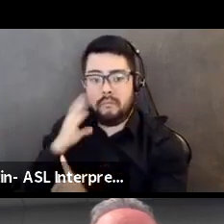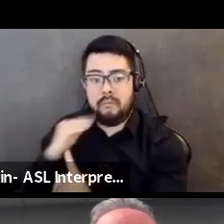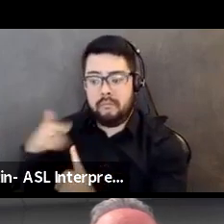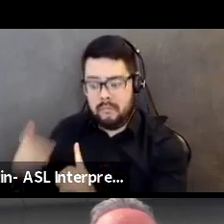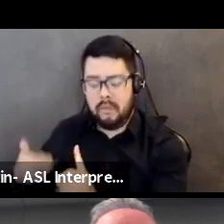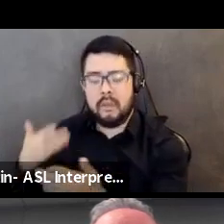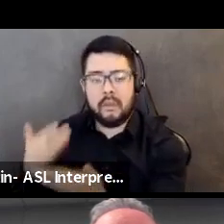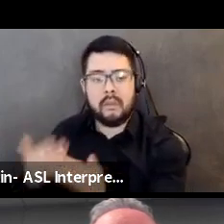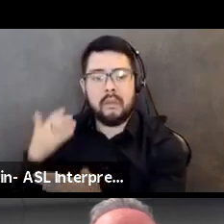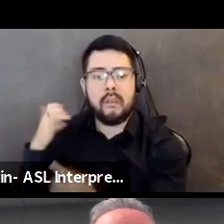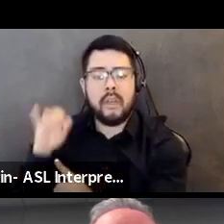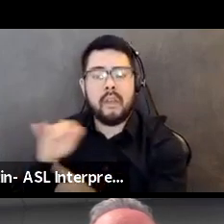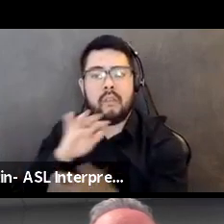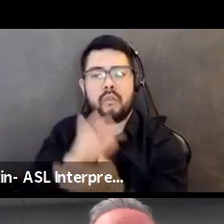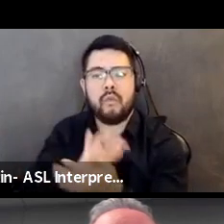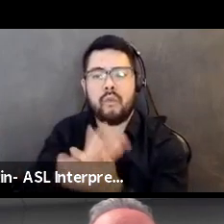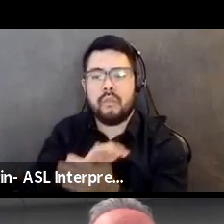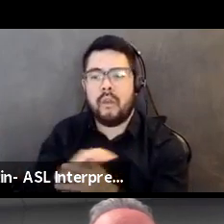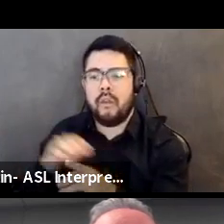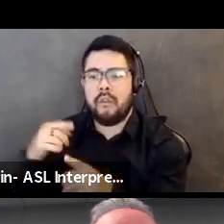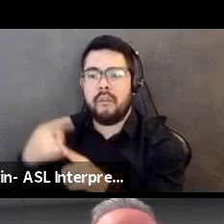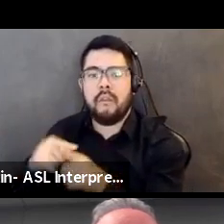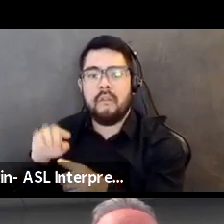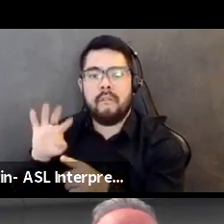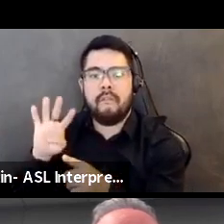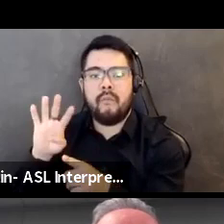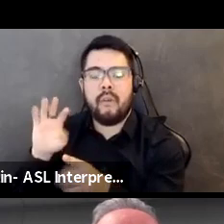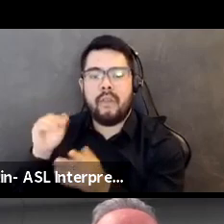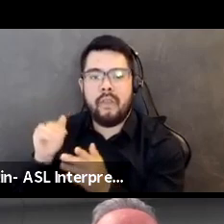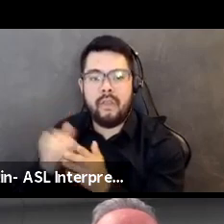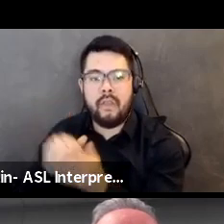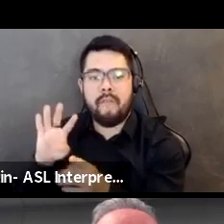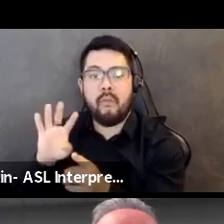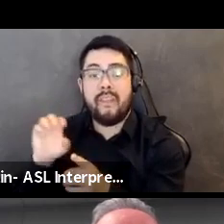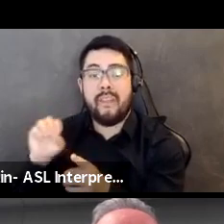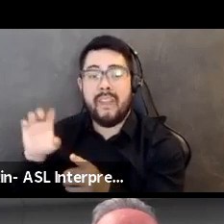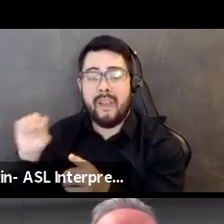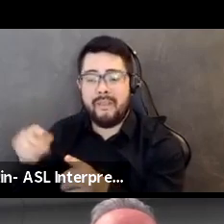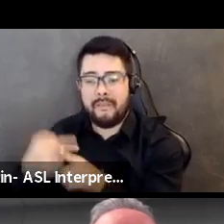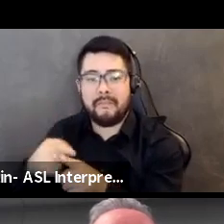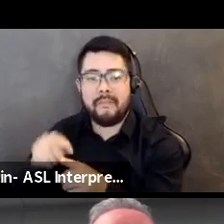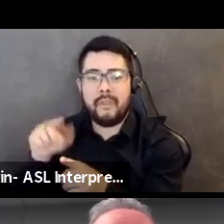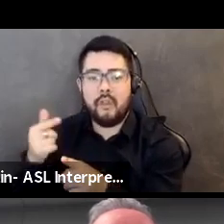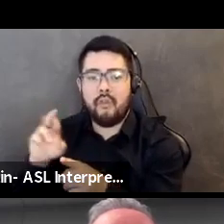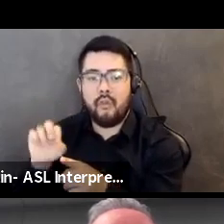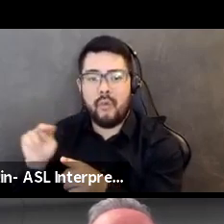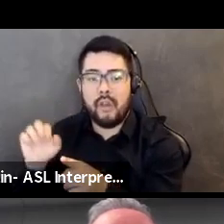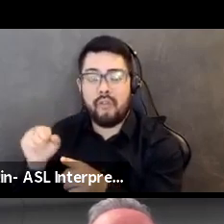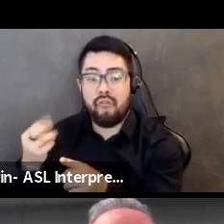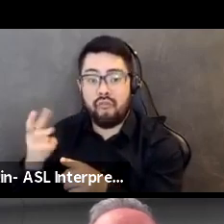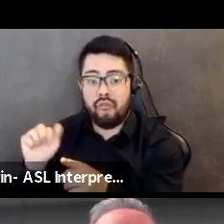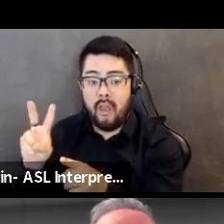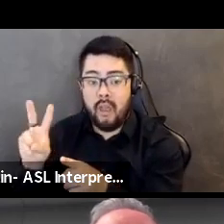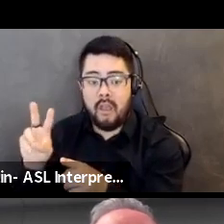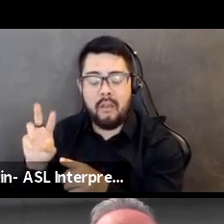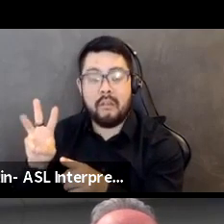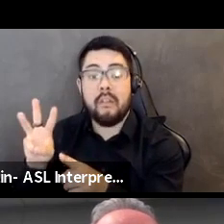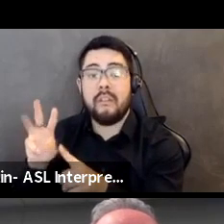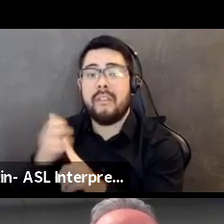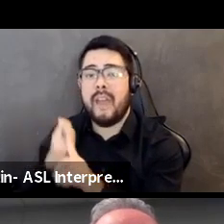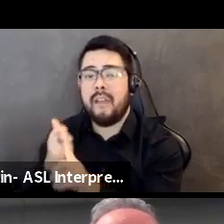is on the 400 block of grinshaw which is a very very good school and that is fraser